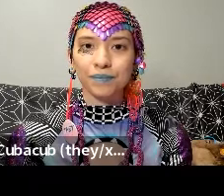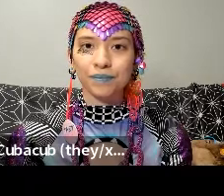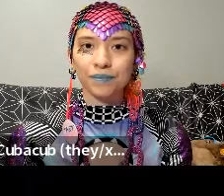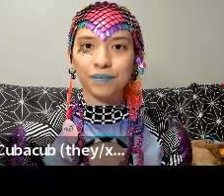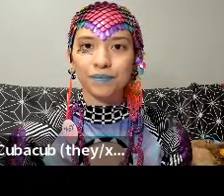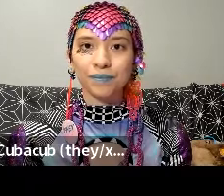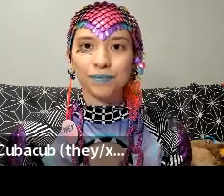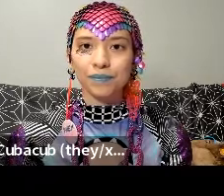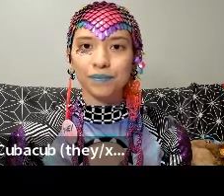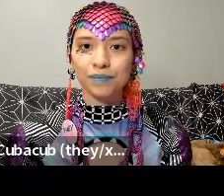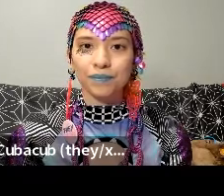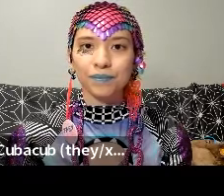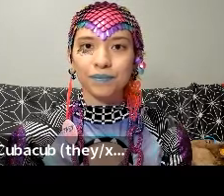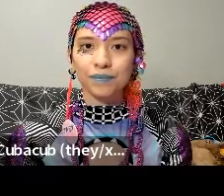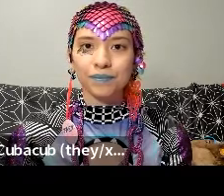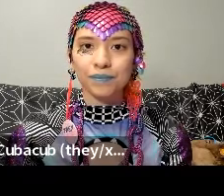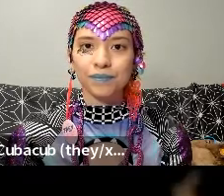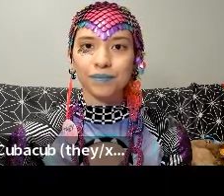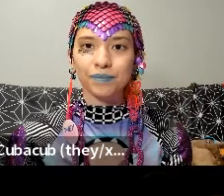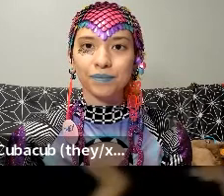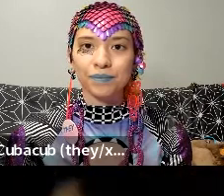Hustle for the muscle.